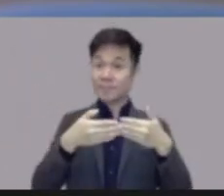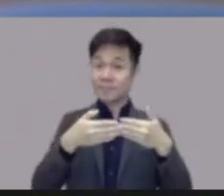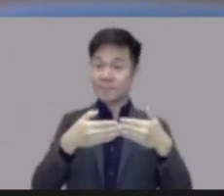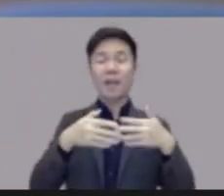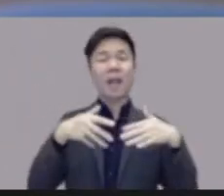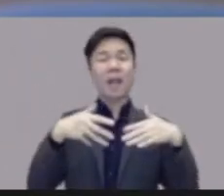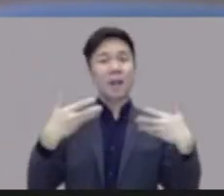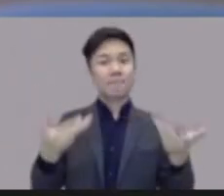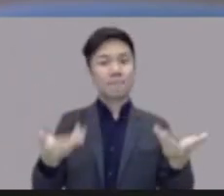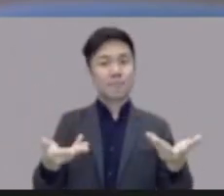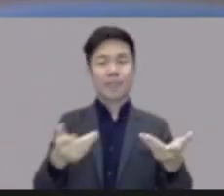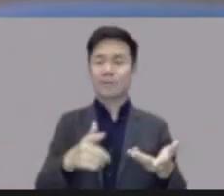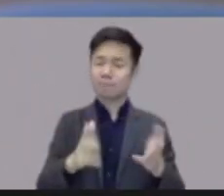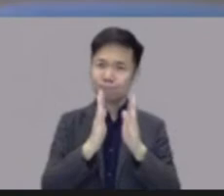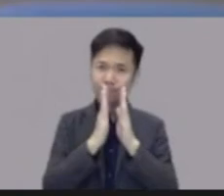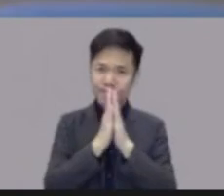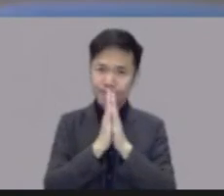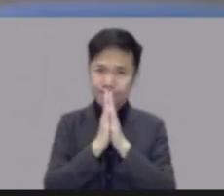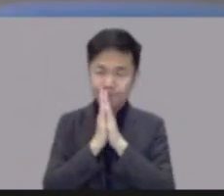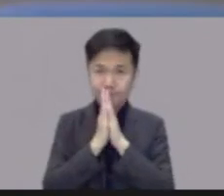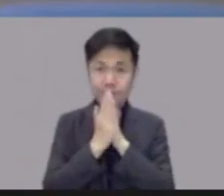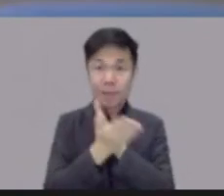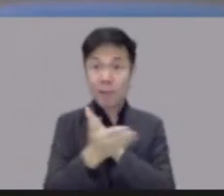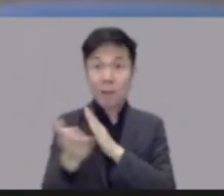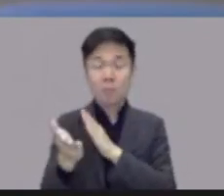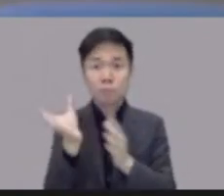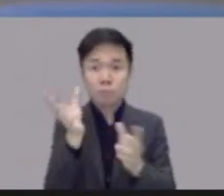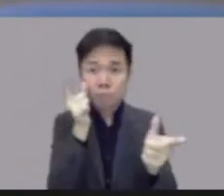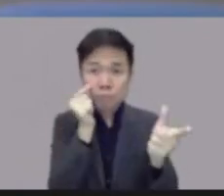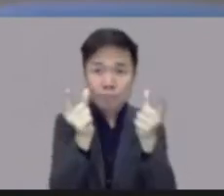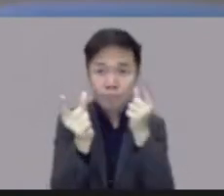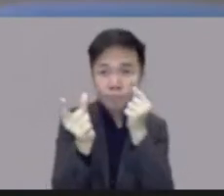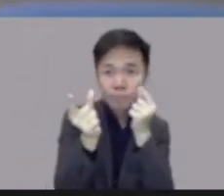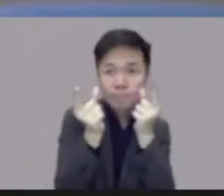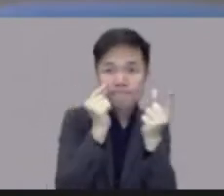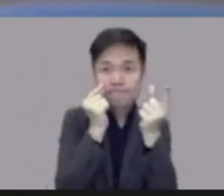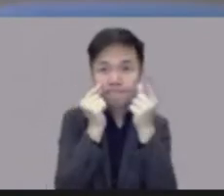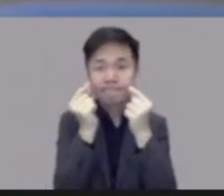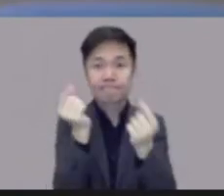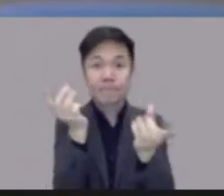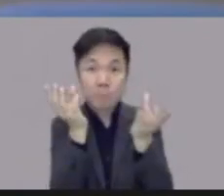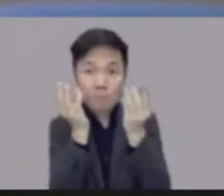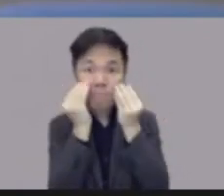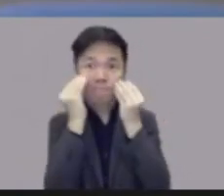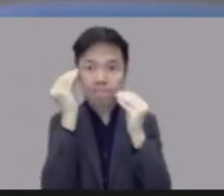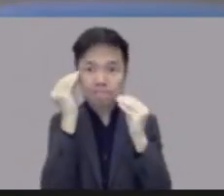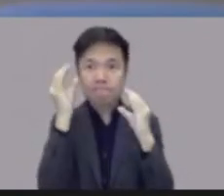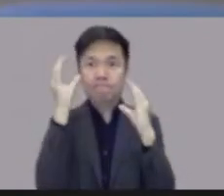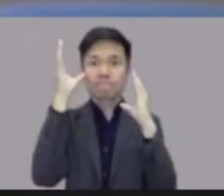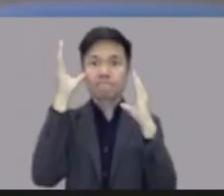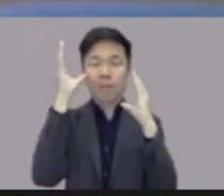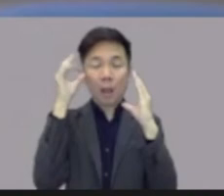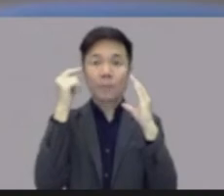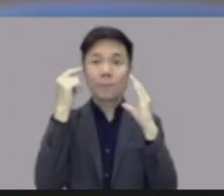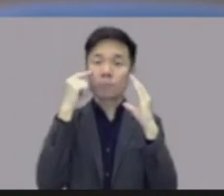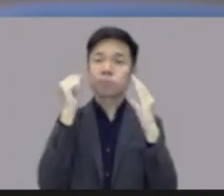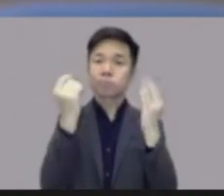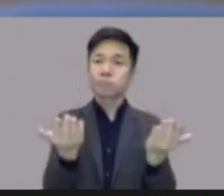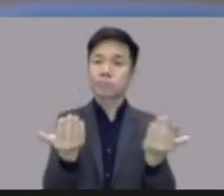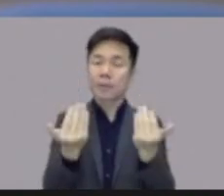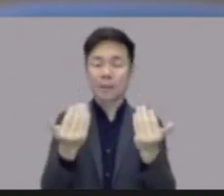forward to learning from your experiences and to the outcomes of this committee setting clear directions